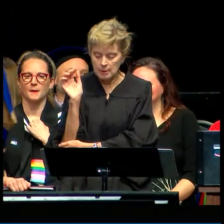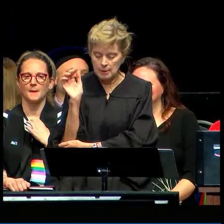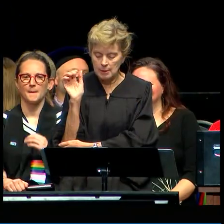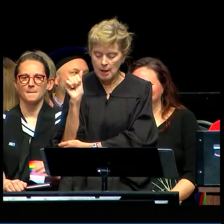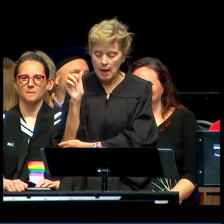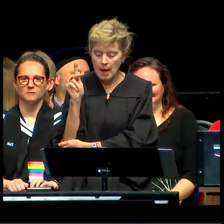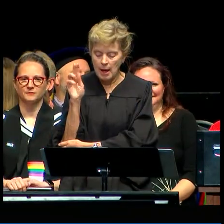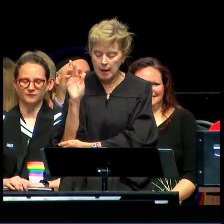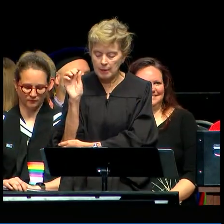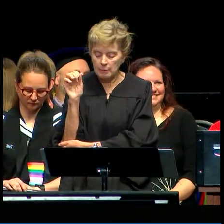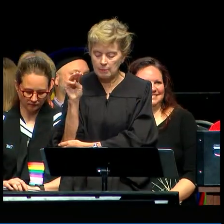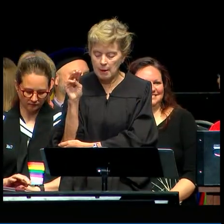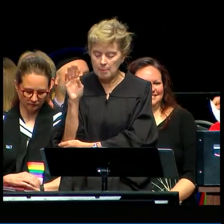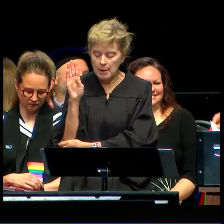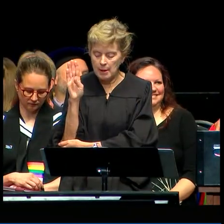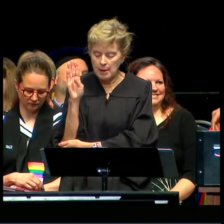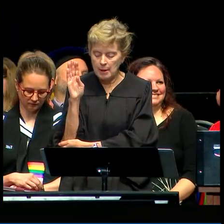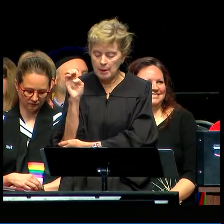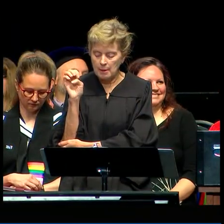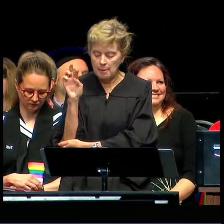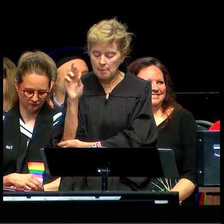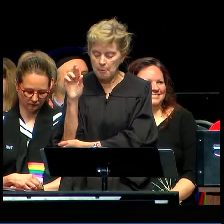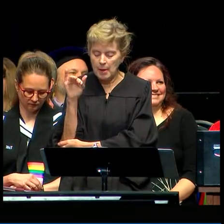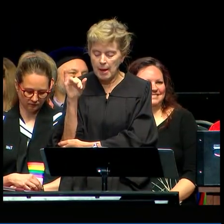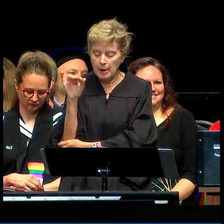Akram Berry.